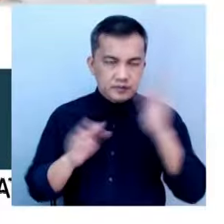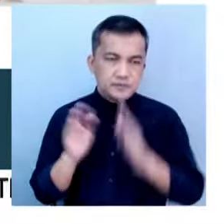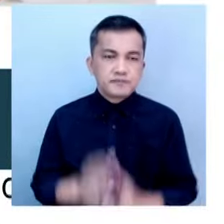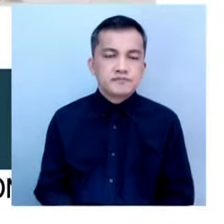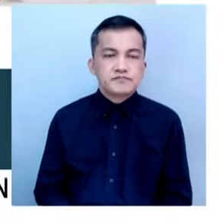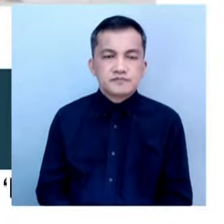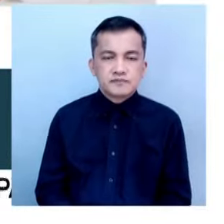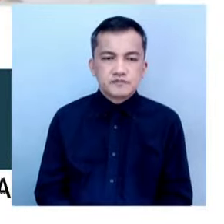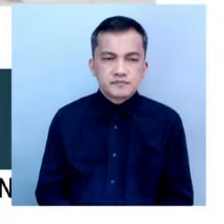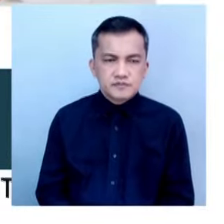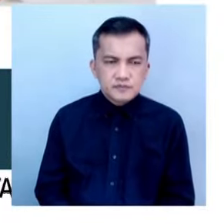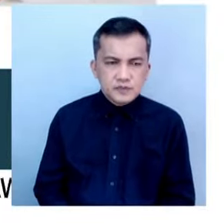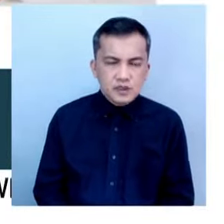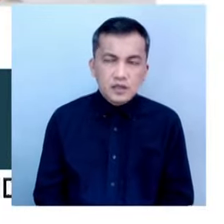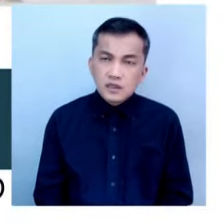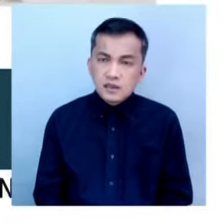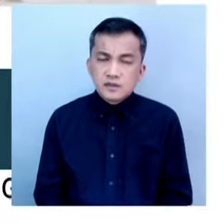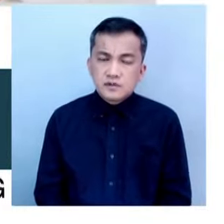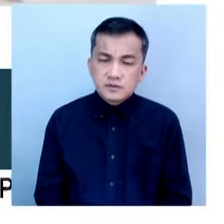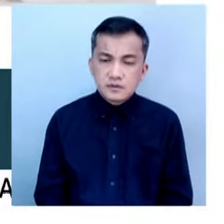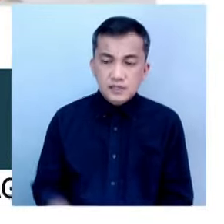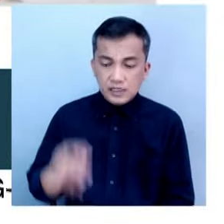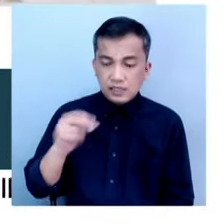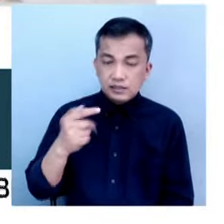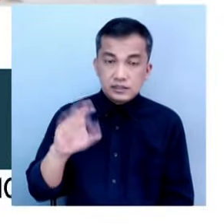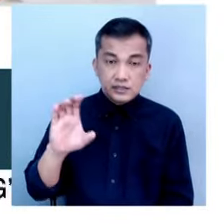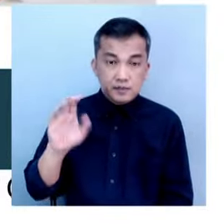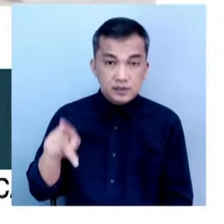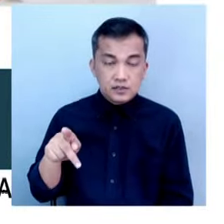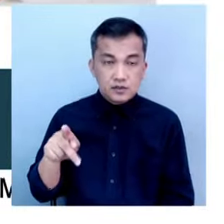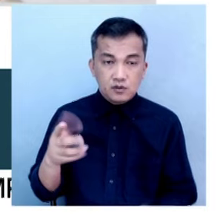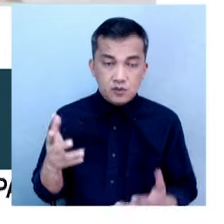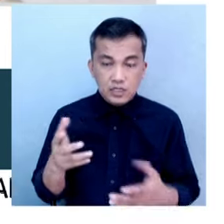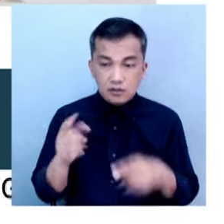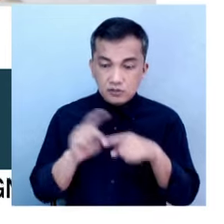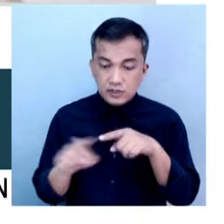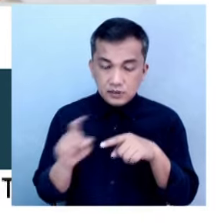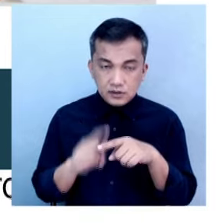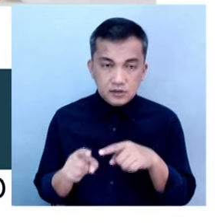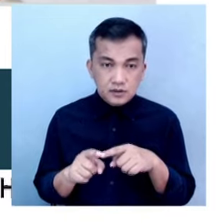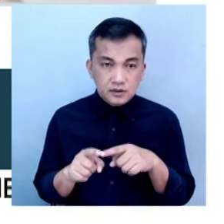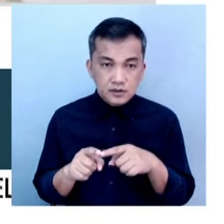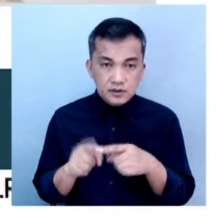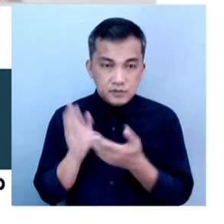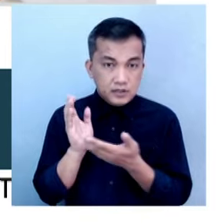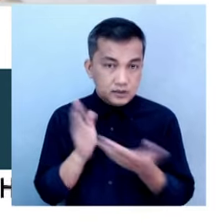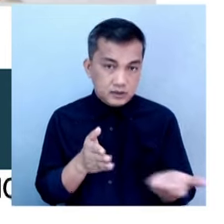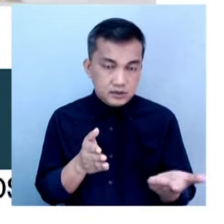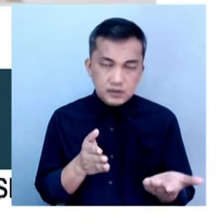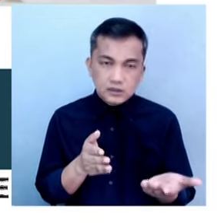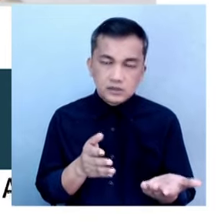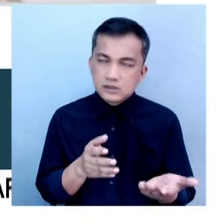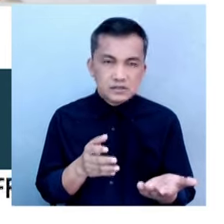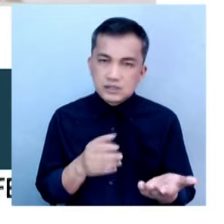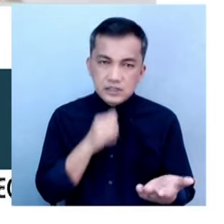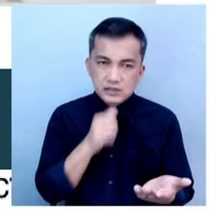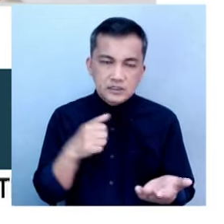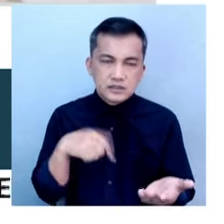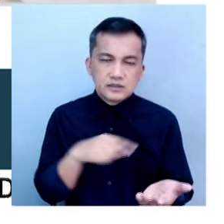Ng kuryente at ang NGCP ho, kung wala hong supply na maihahatid, hindi ho namin